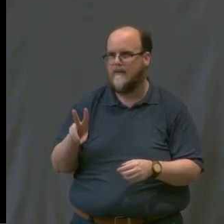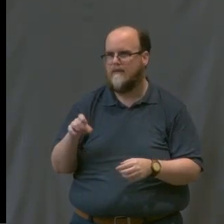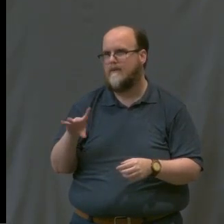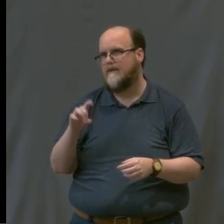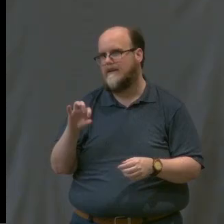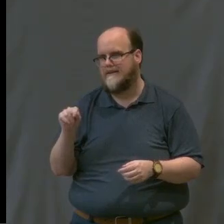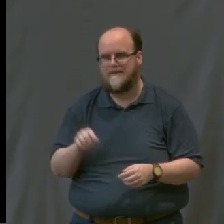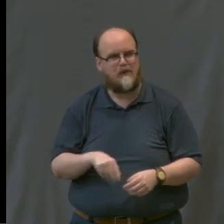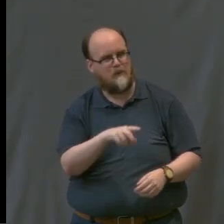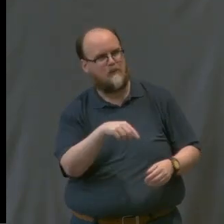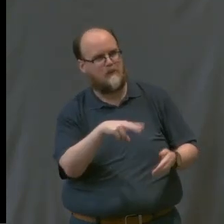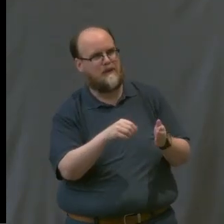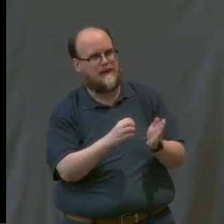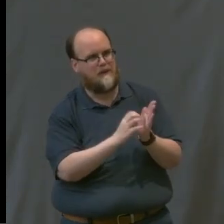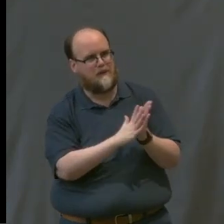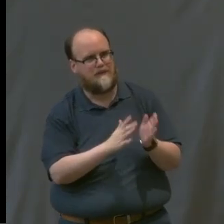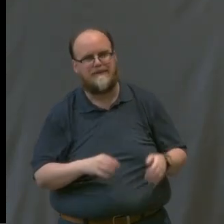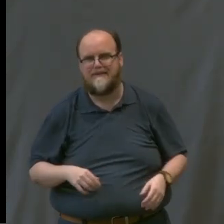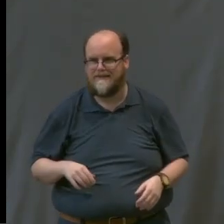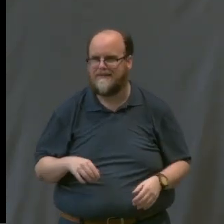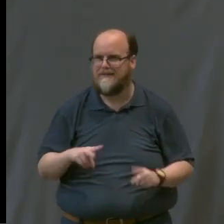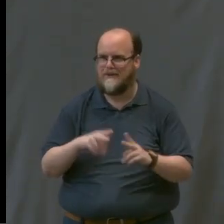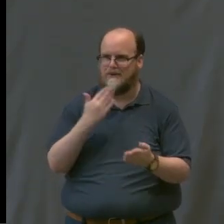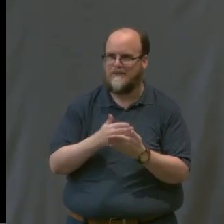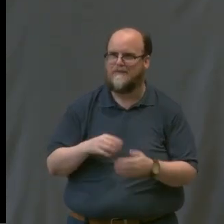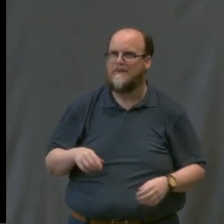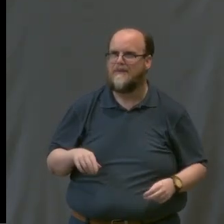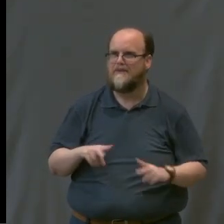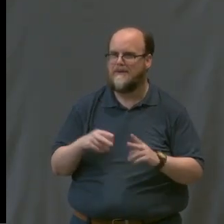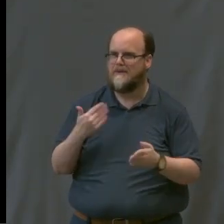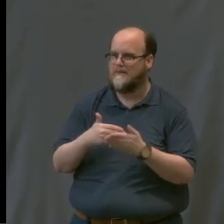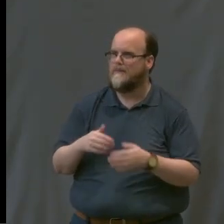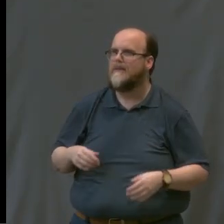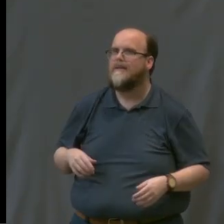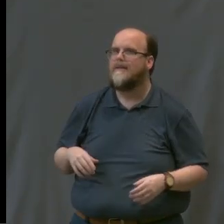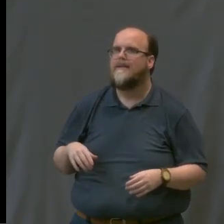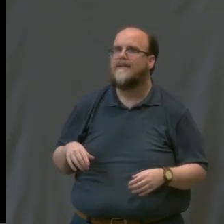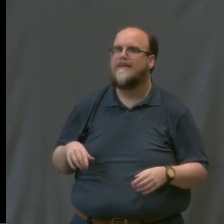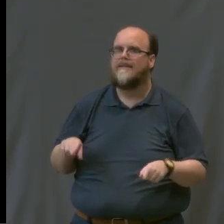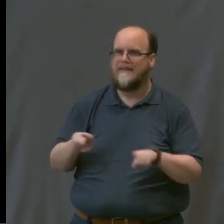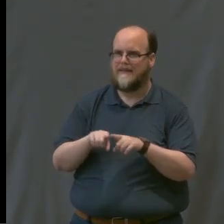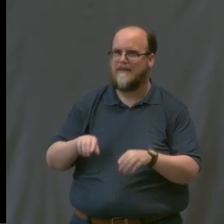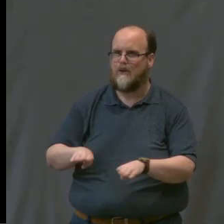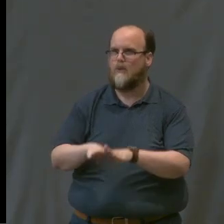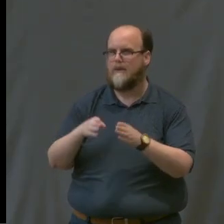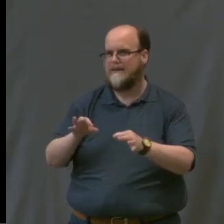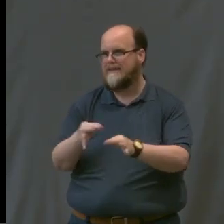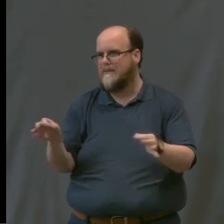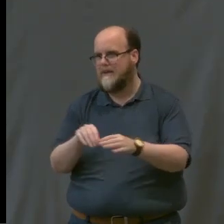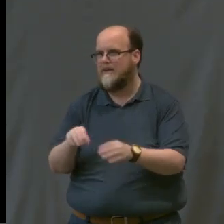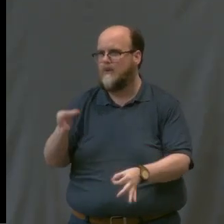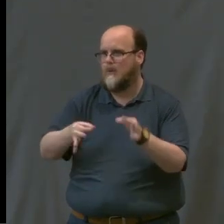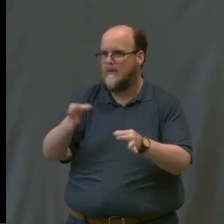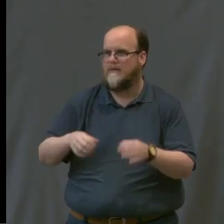You've been reading my notes. Very good. You're so close, I'm going to go ahead and say it. This looks like an opening statement in court. He's